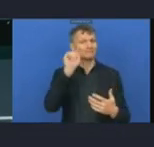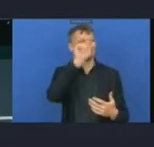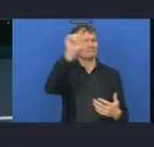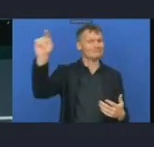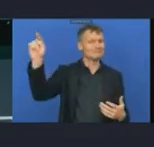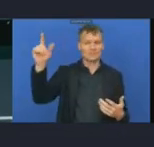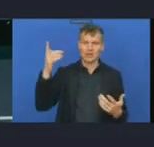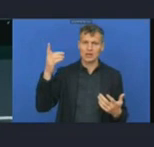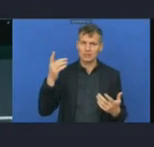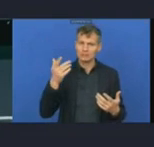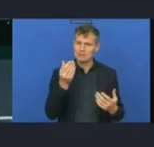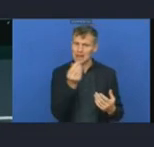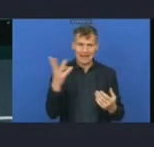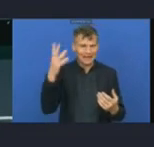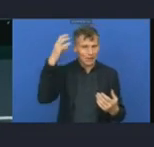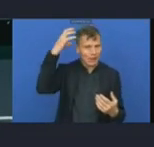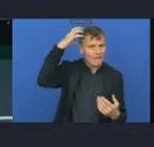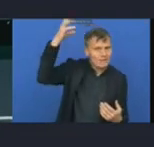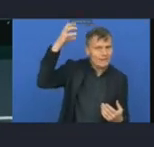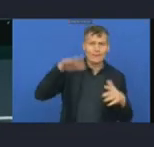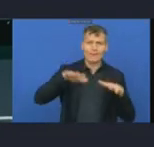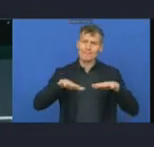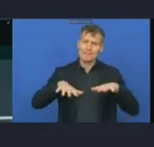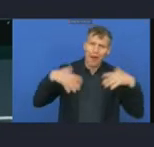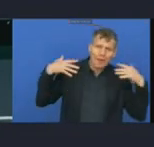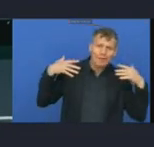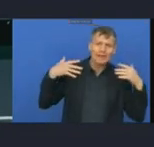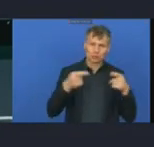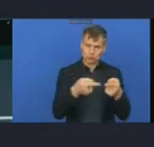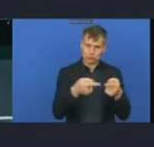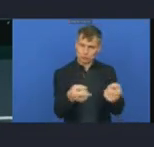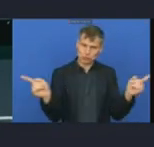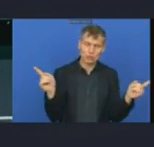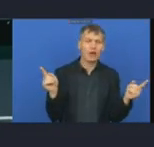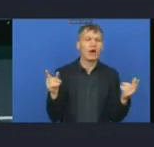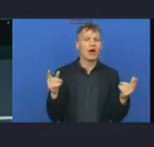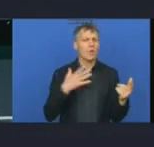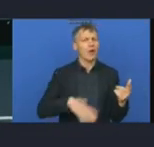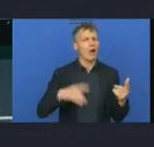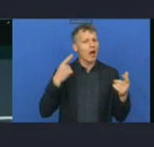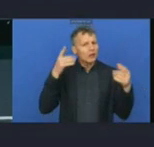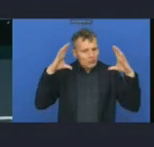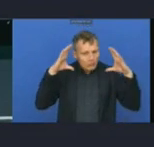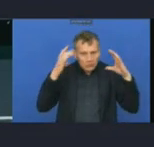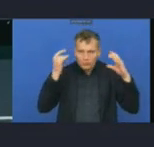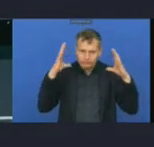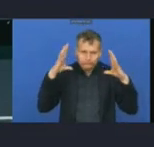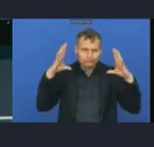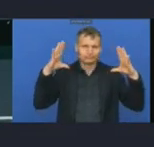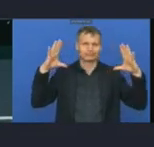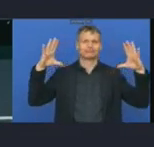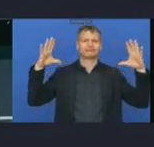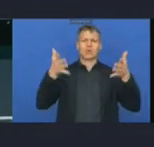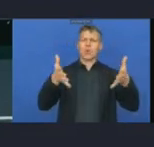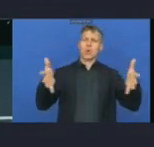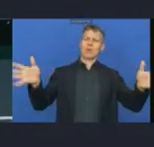the Member States, from Parliament, our program became more open, much more open to international cooperation in